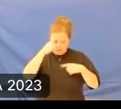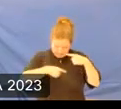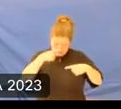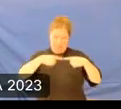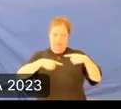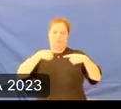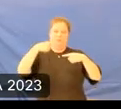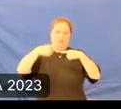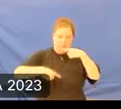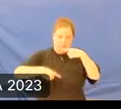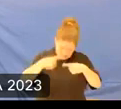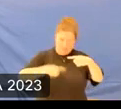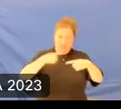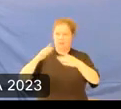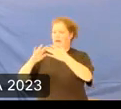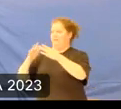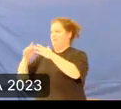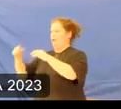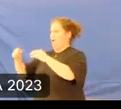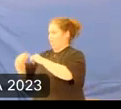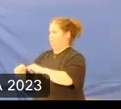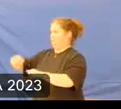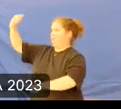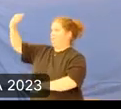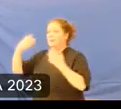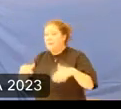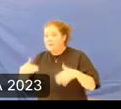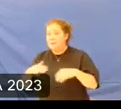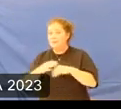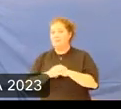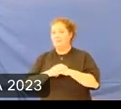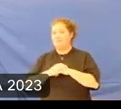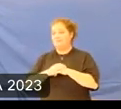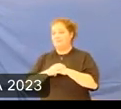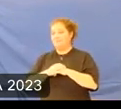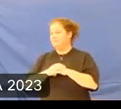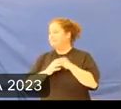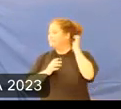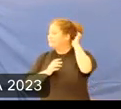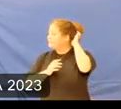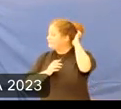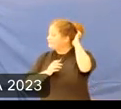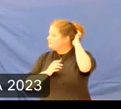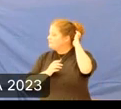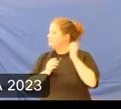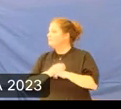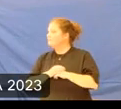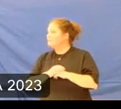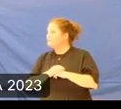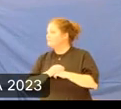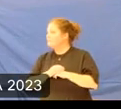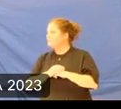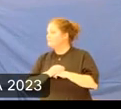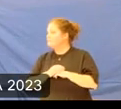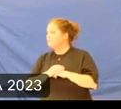that's interesting is that, I should just say, semantic information, much harder to measure, of course. The Bar-Hillel